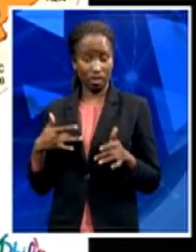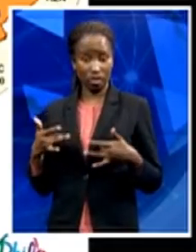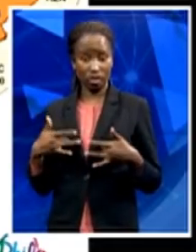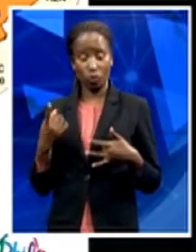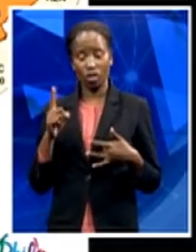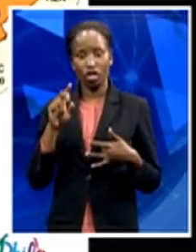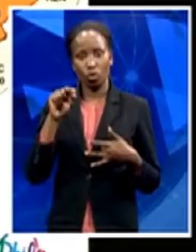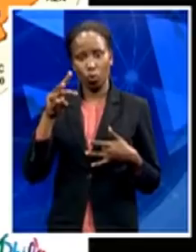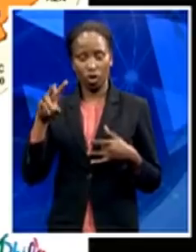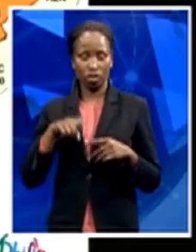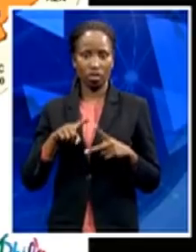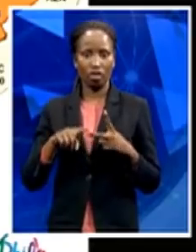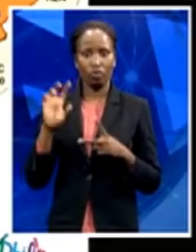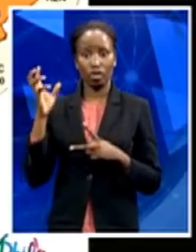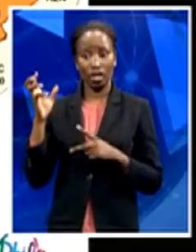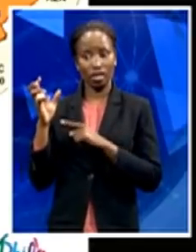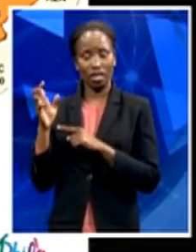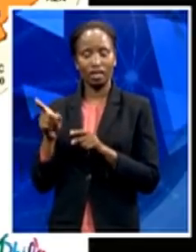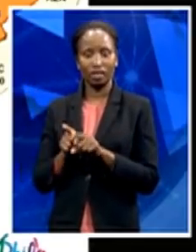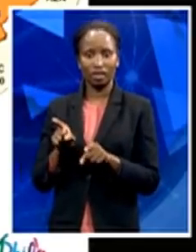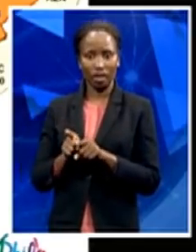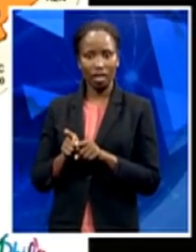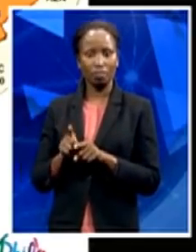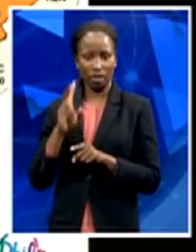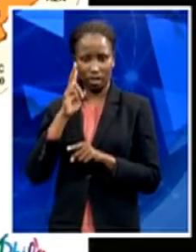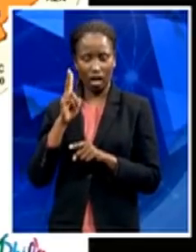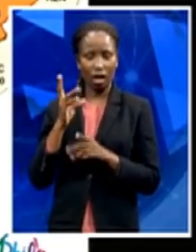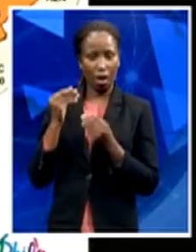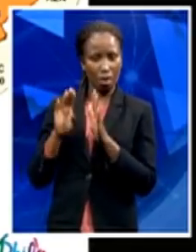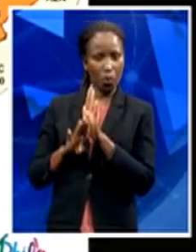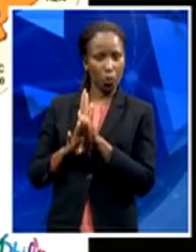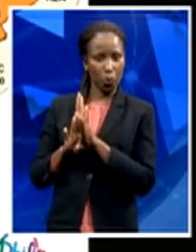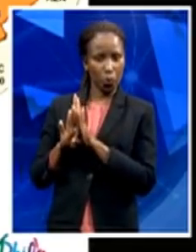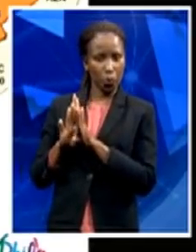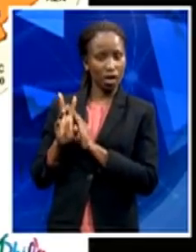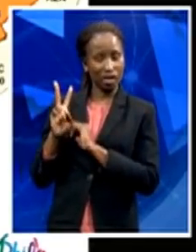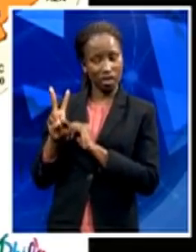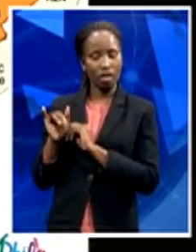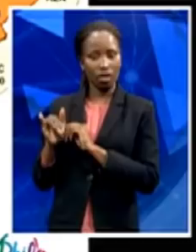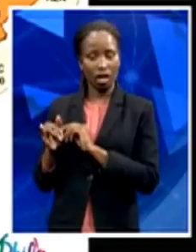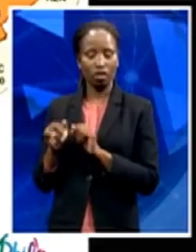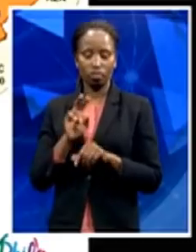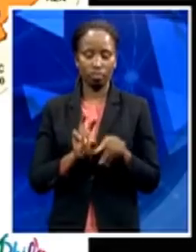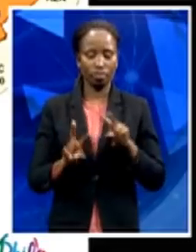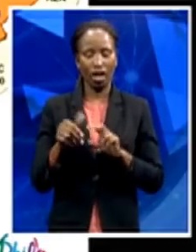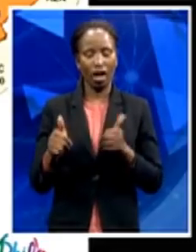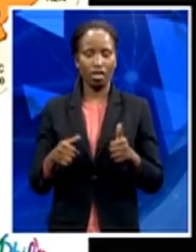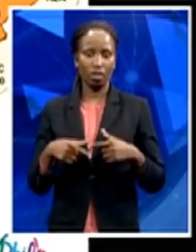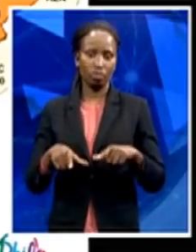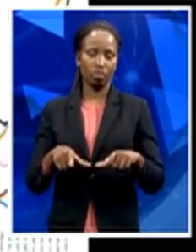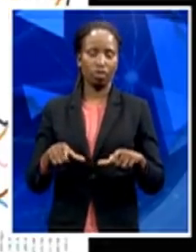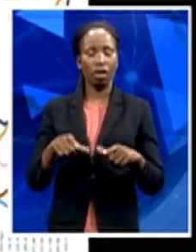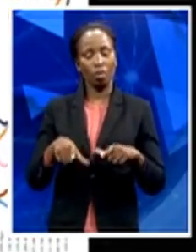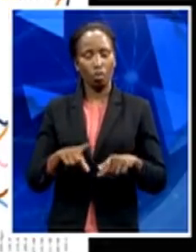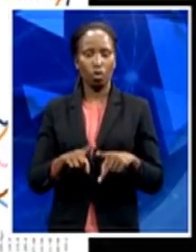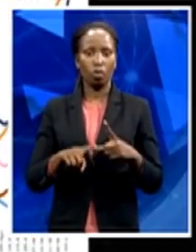also recording high numbers, and we are monitoring the other provinces, Limpopo, Mpumalanga, KZN, and Eastern Cape.